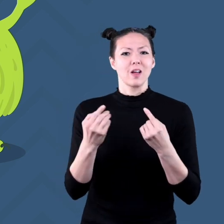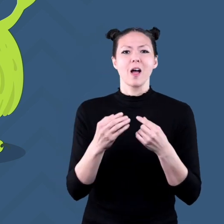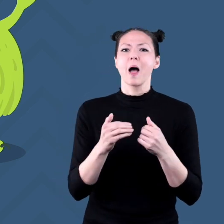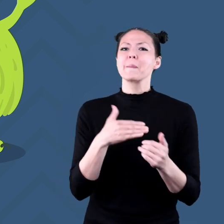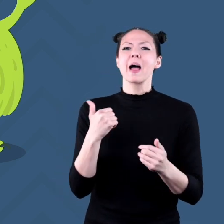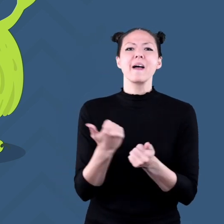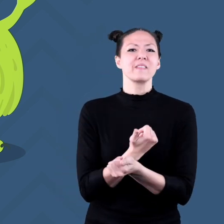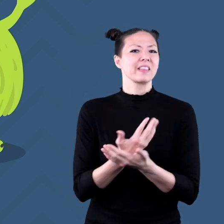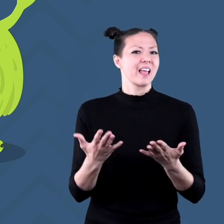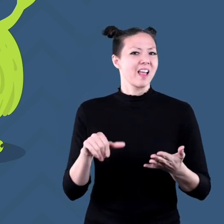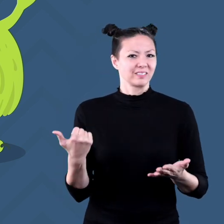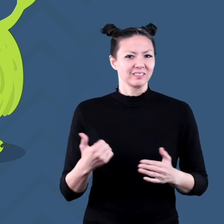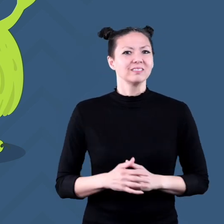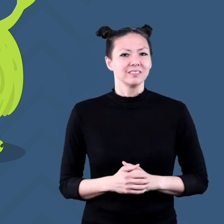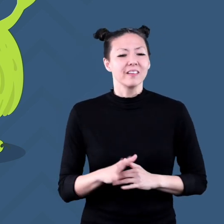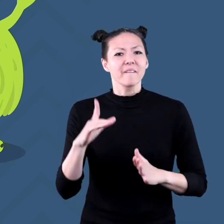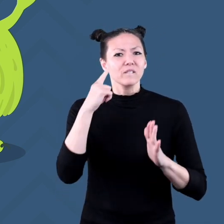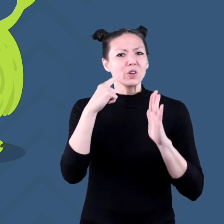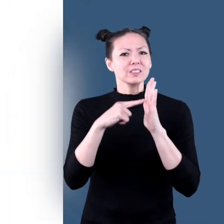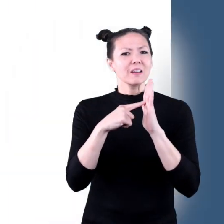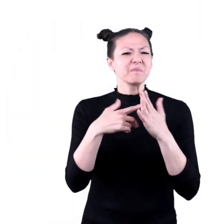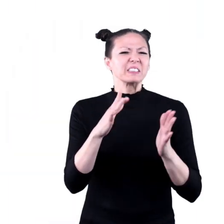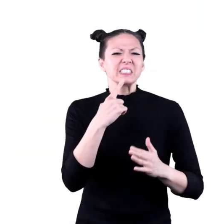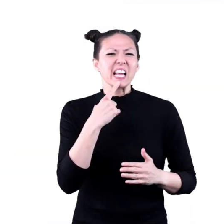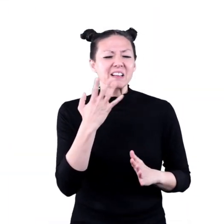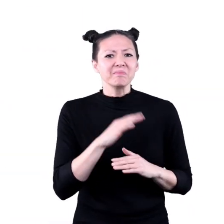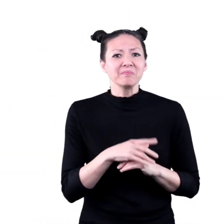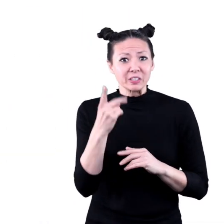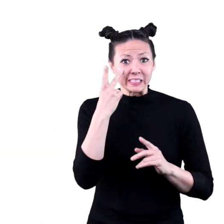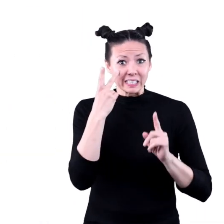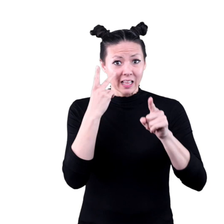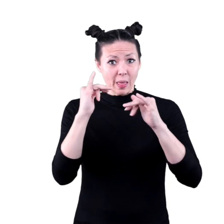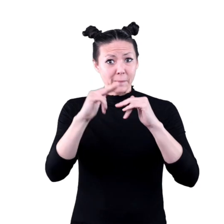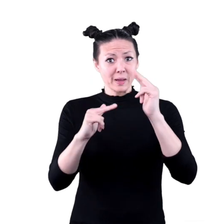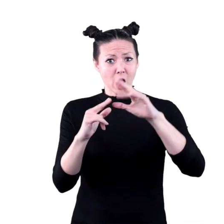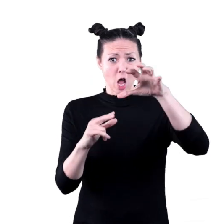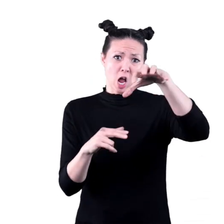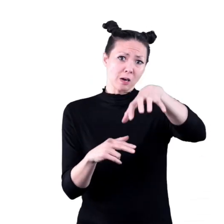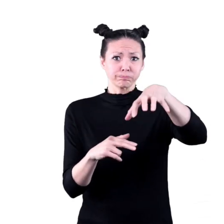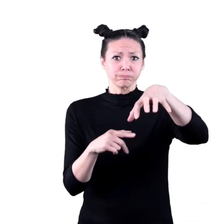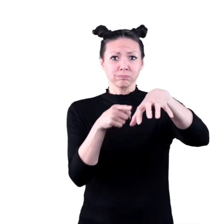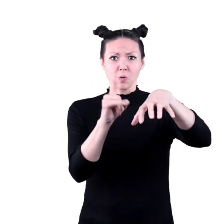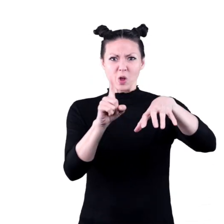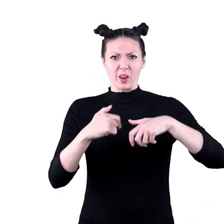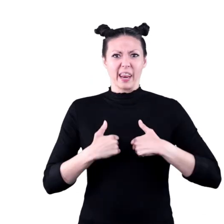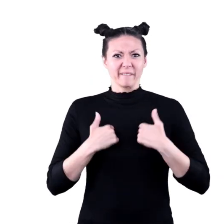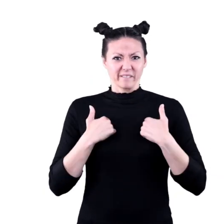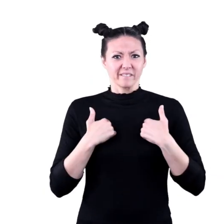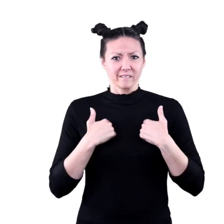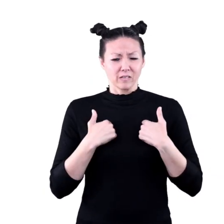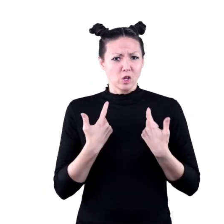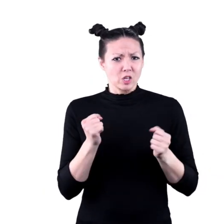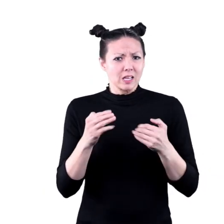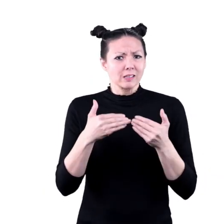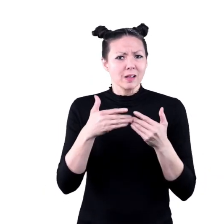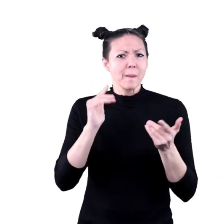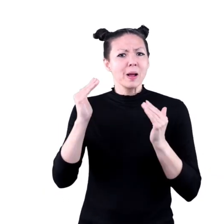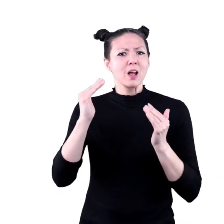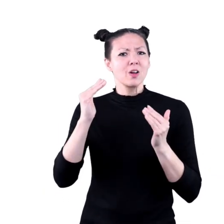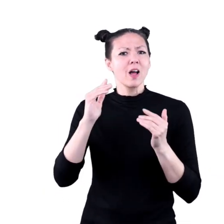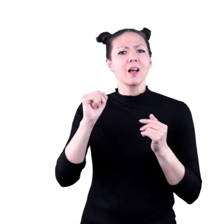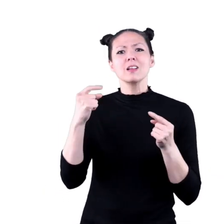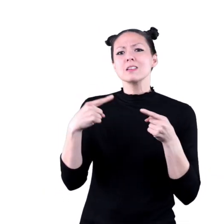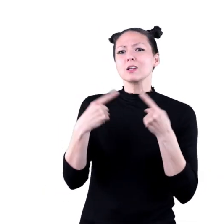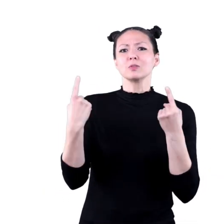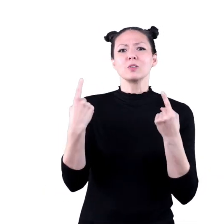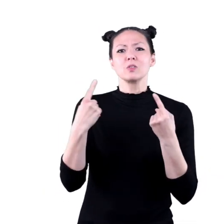to almost anything else. For example, let's say you see a building in the city where you live. You could easily compare it